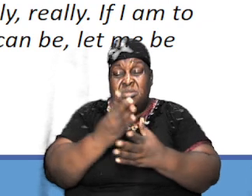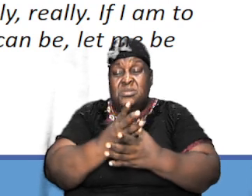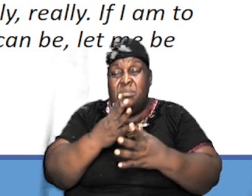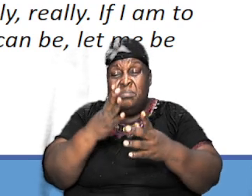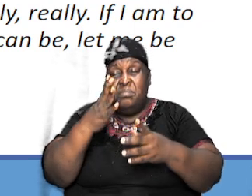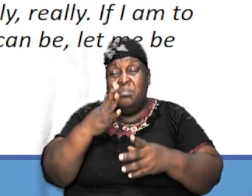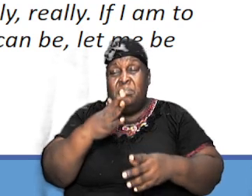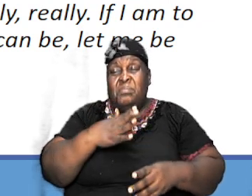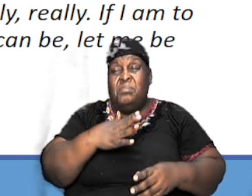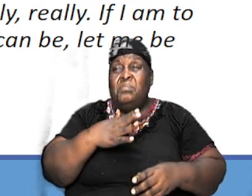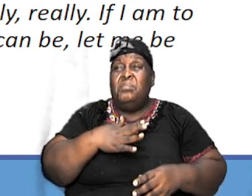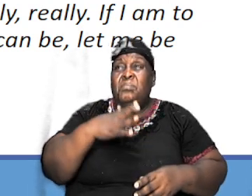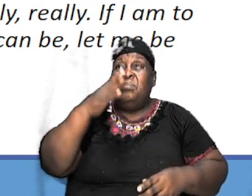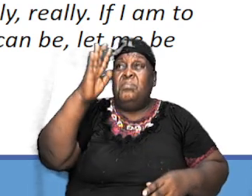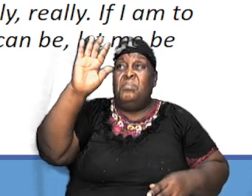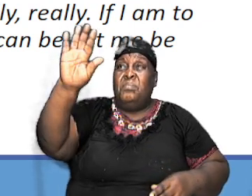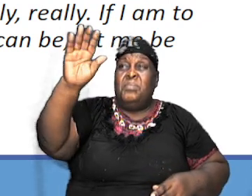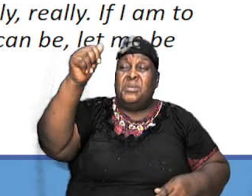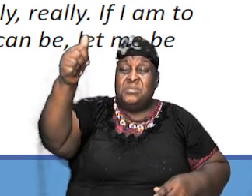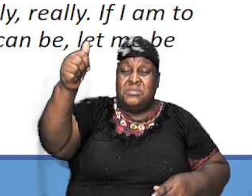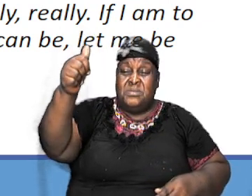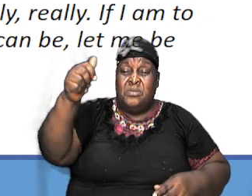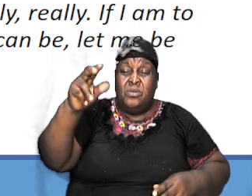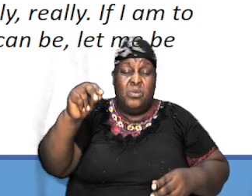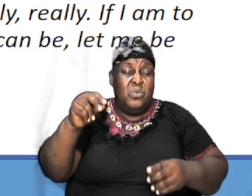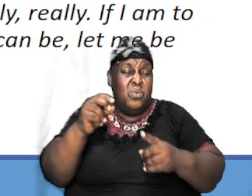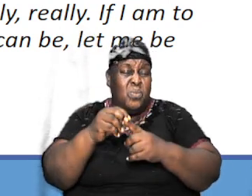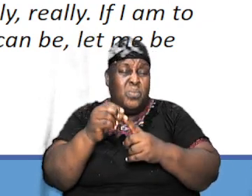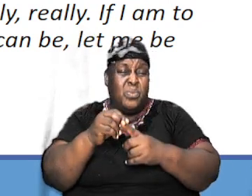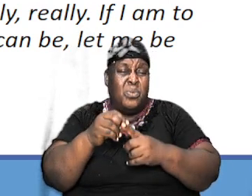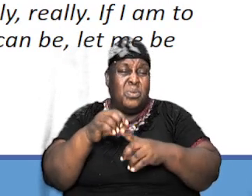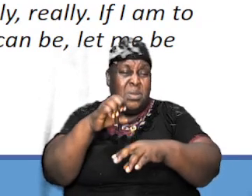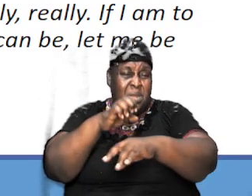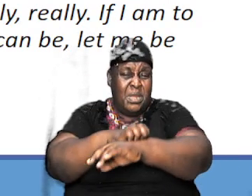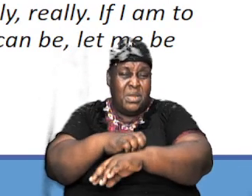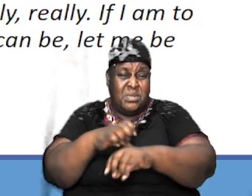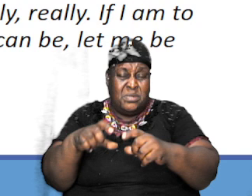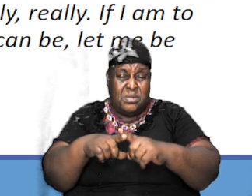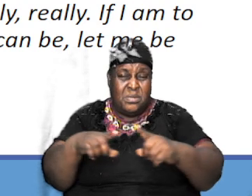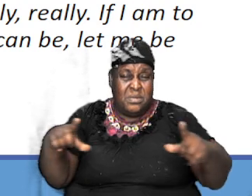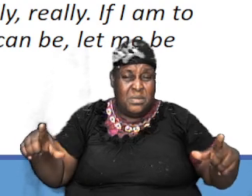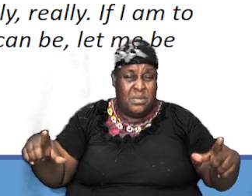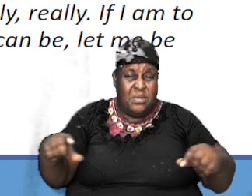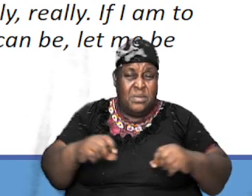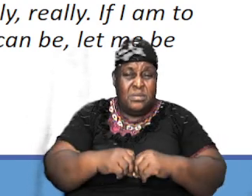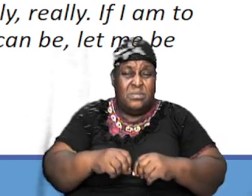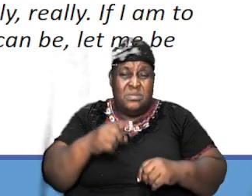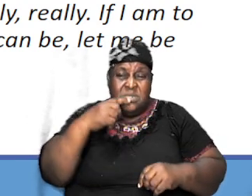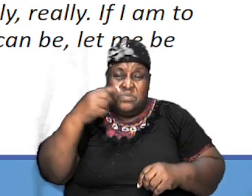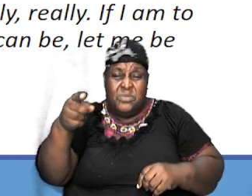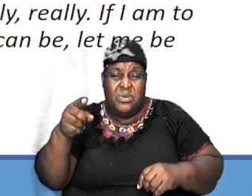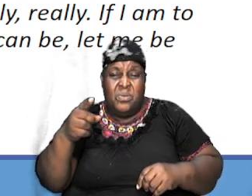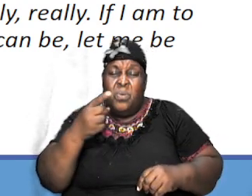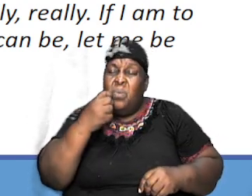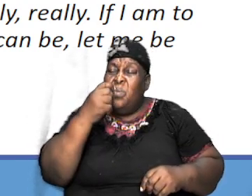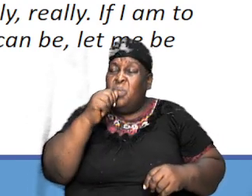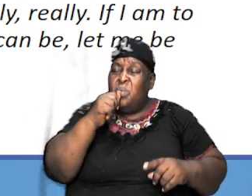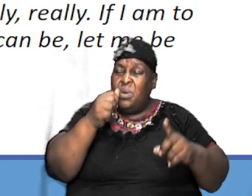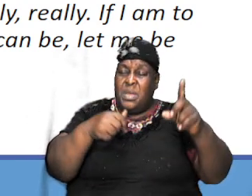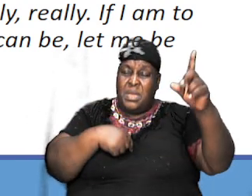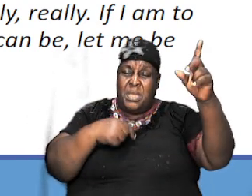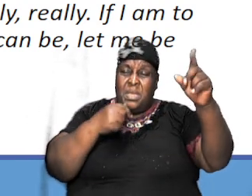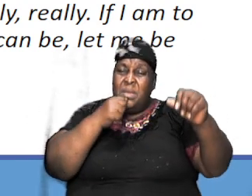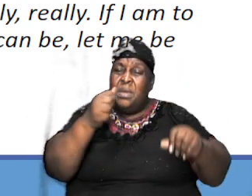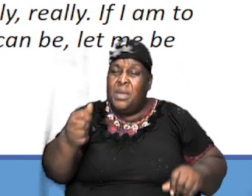understand? No word in the English language can appropriately define who I am. You know,